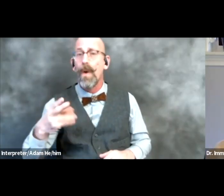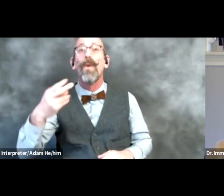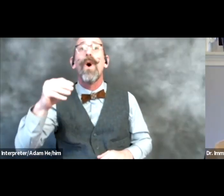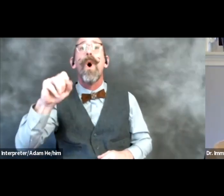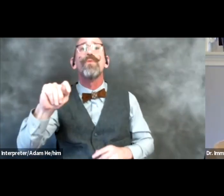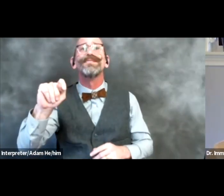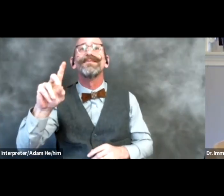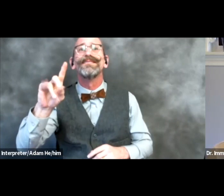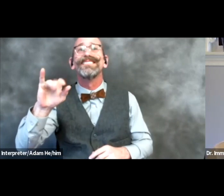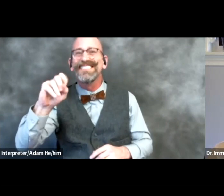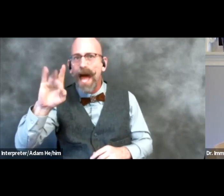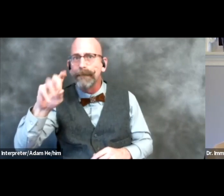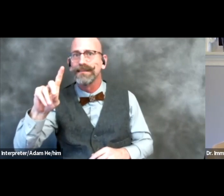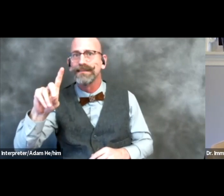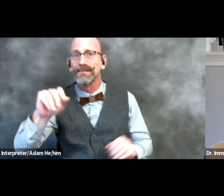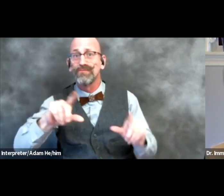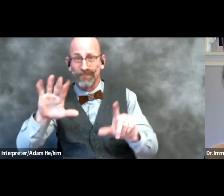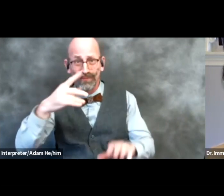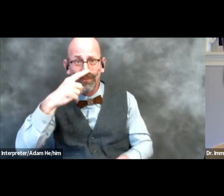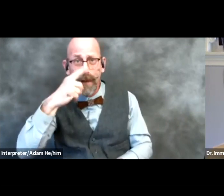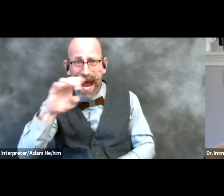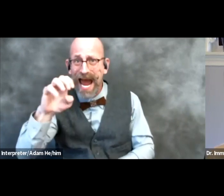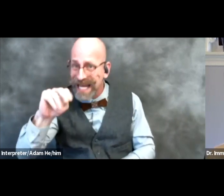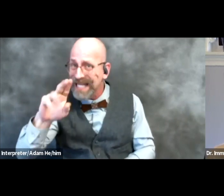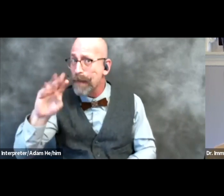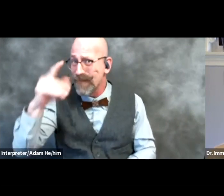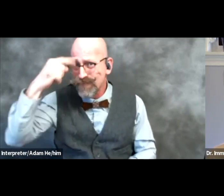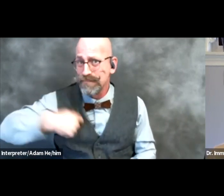sharing. Could the host enable screen sharing?